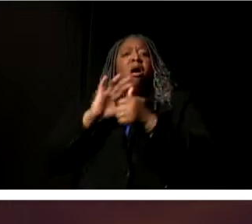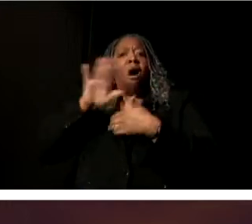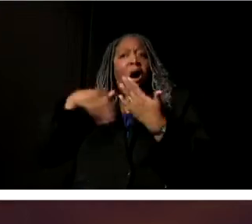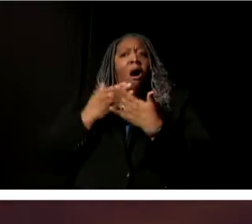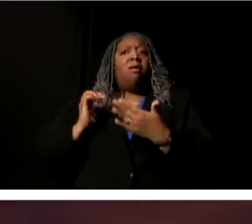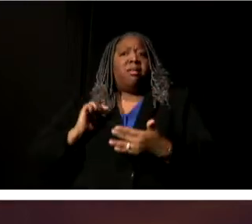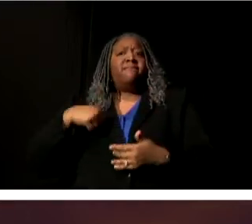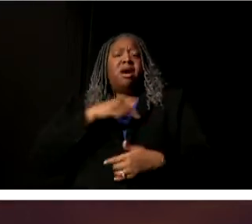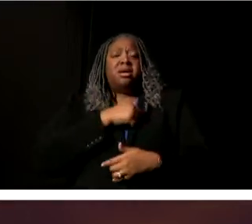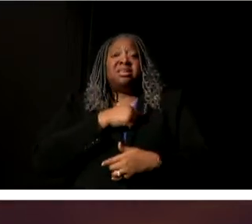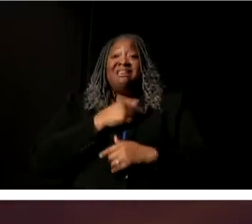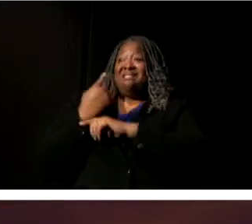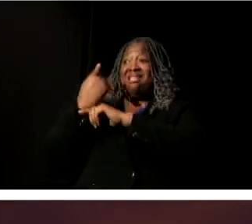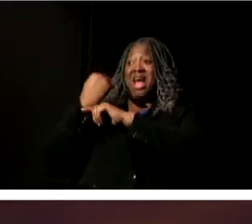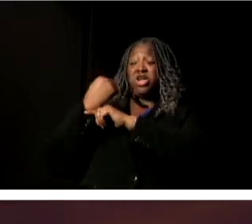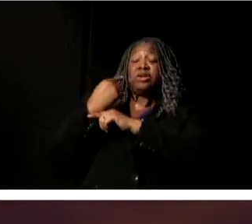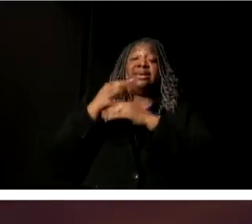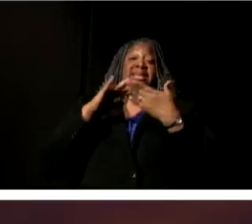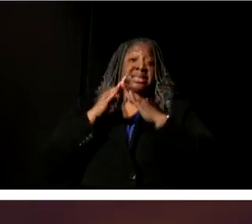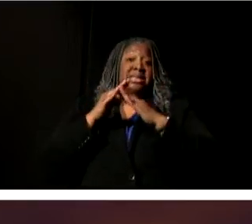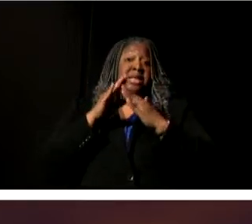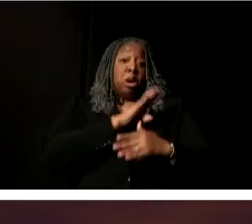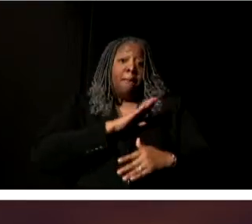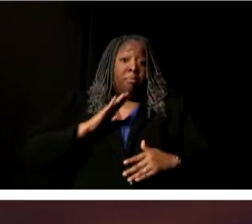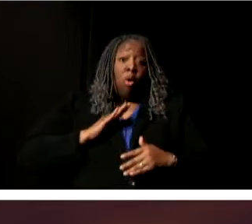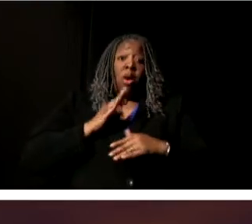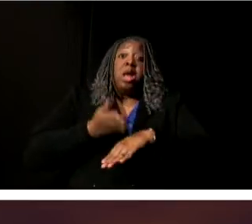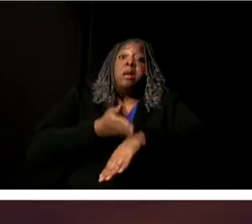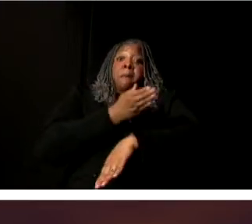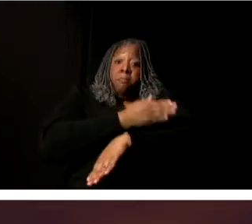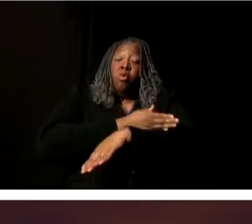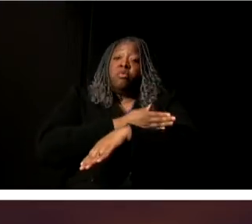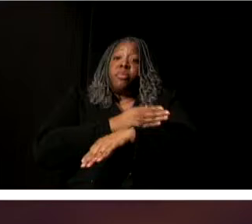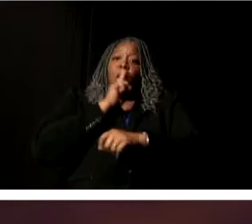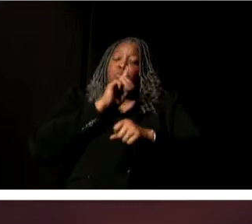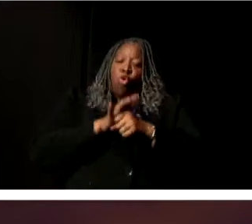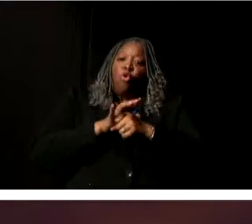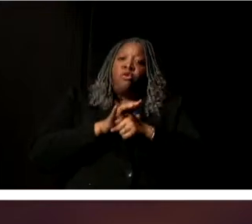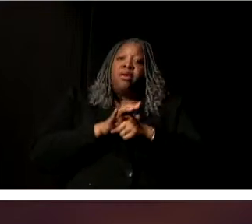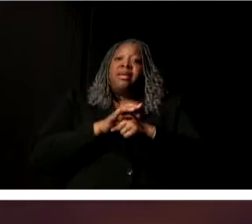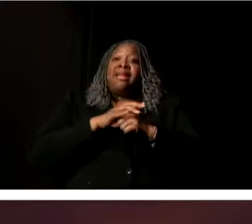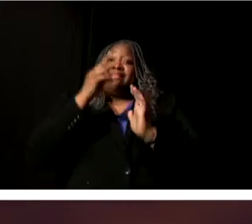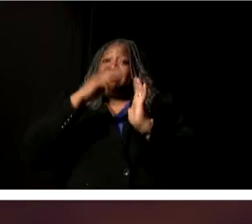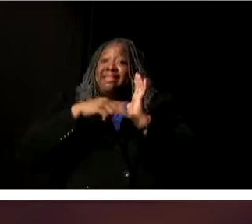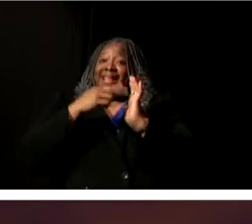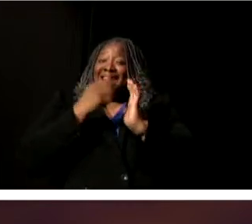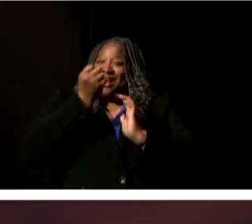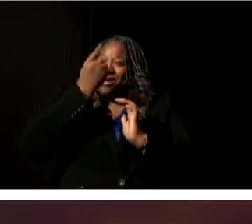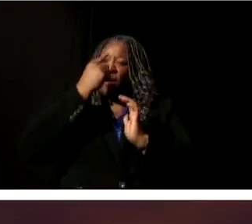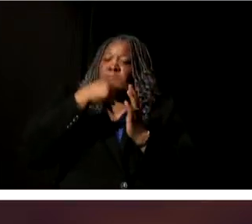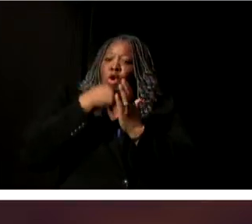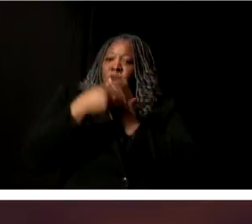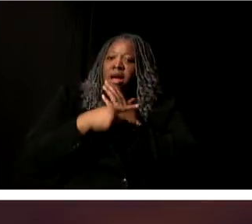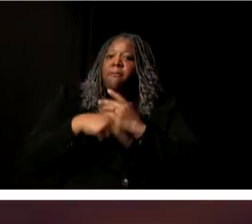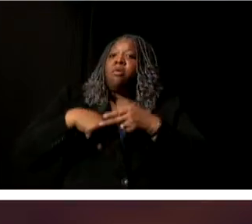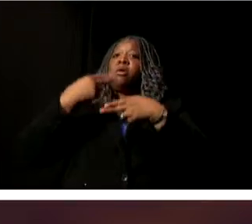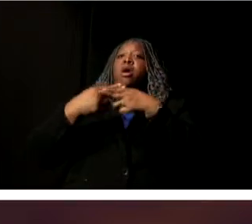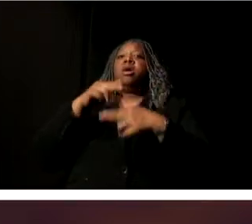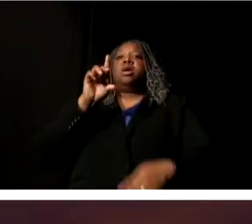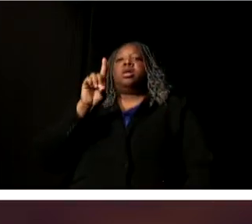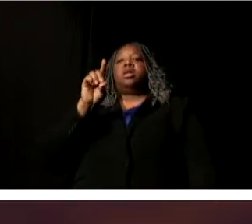city board approved the investment in a literacy program called the Dolly Parton Imagination